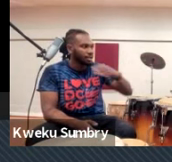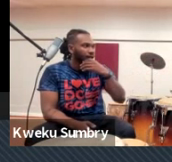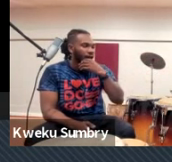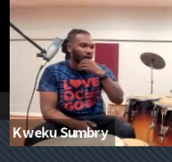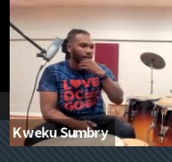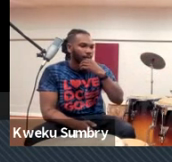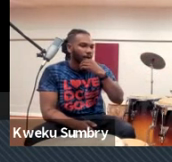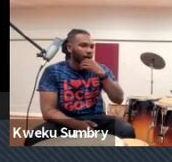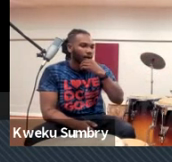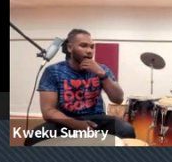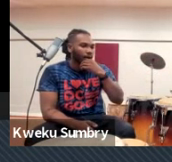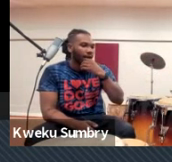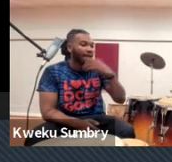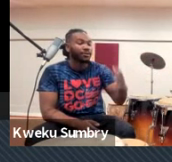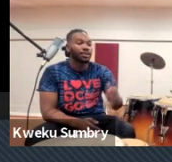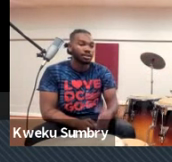different